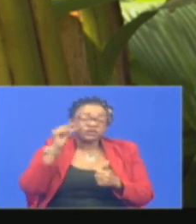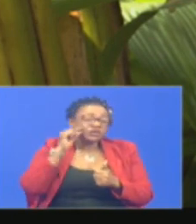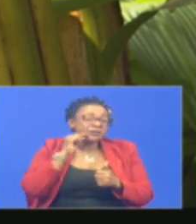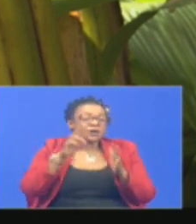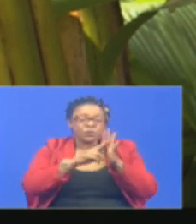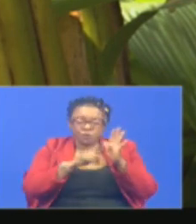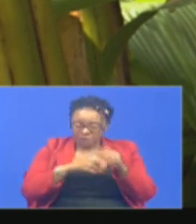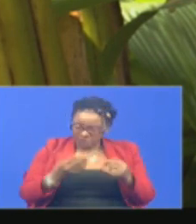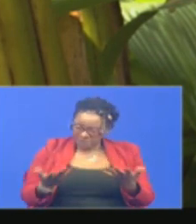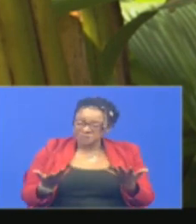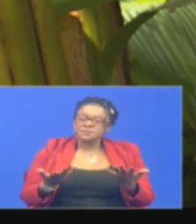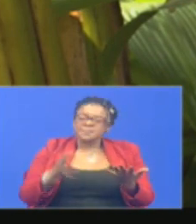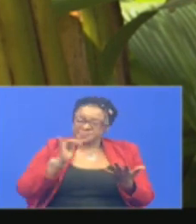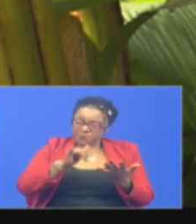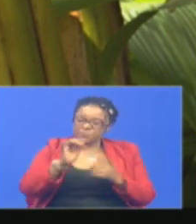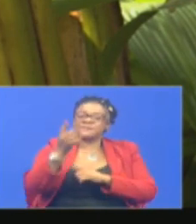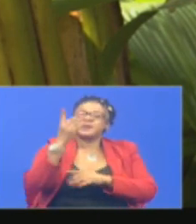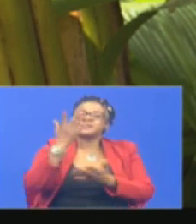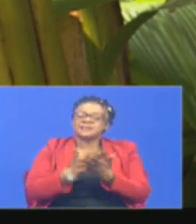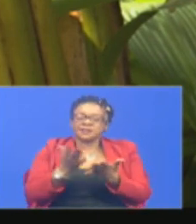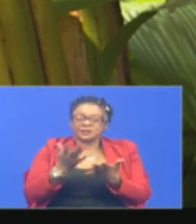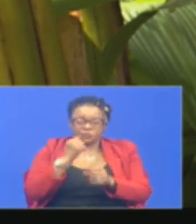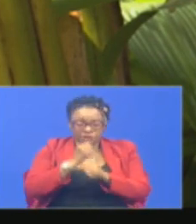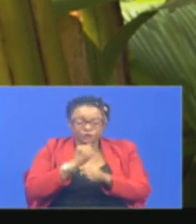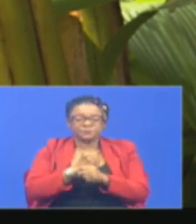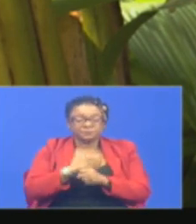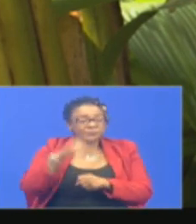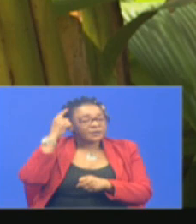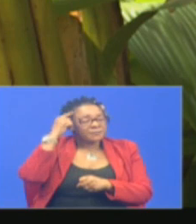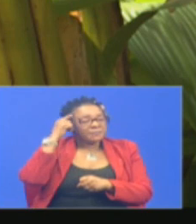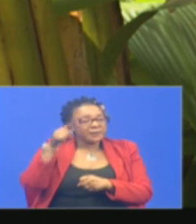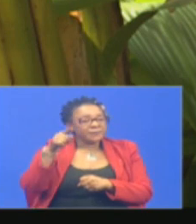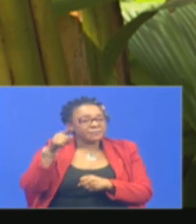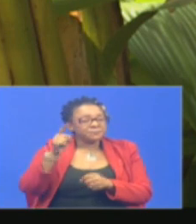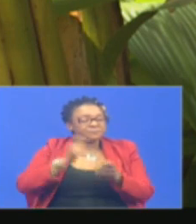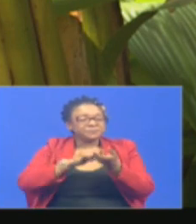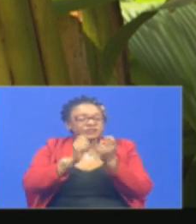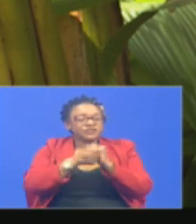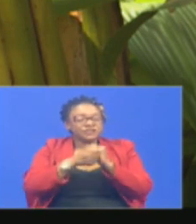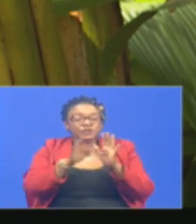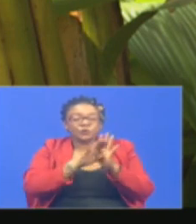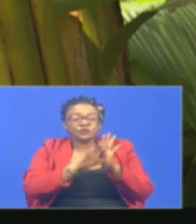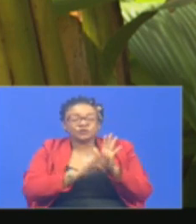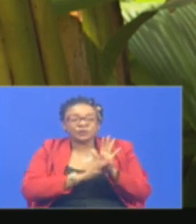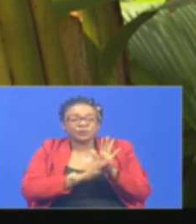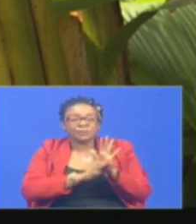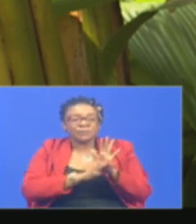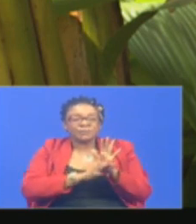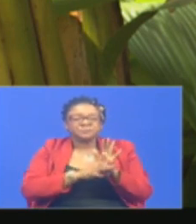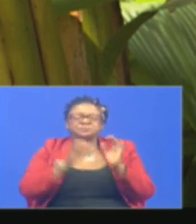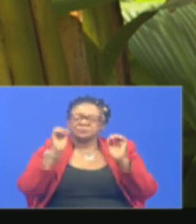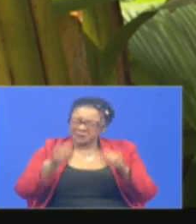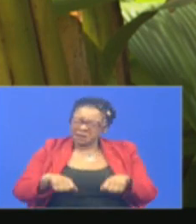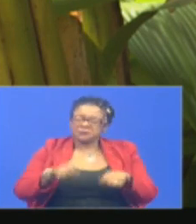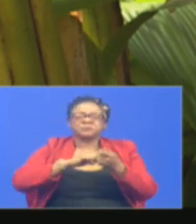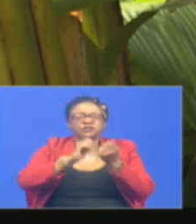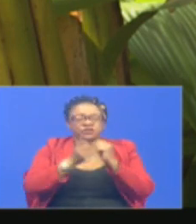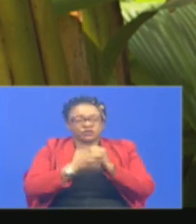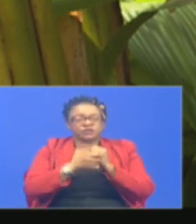course, that would be the first thing that they would go for. Because remember, changing the constitution can be changed, by the